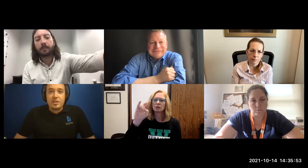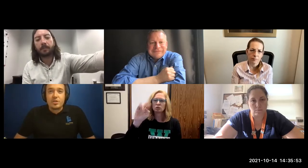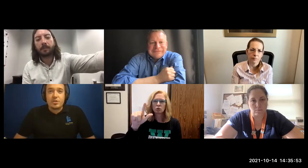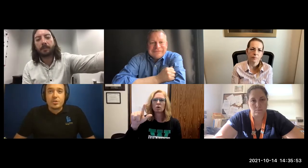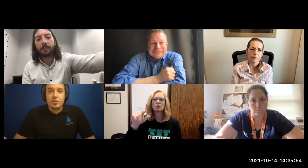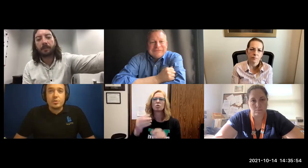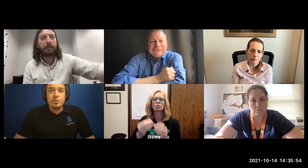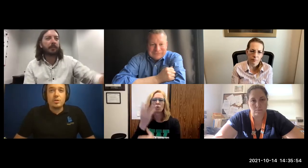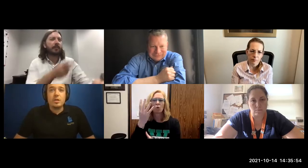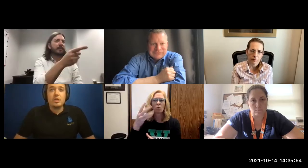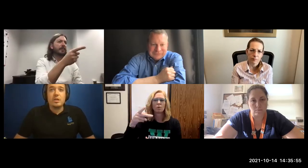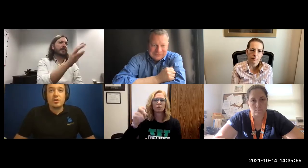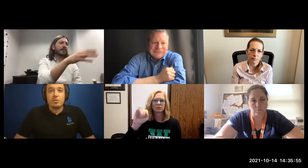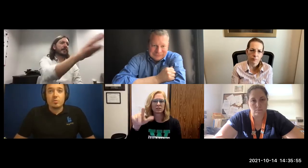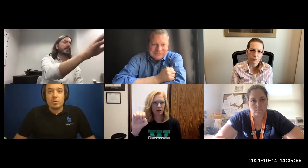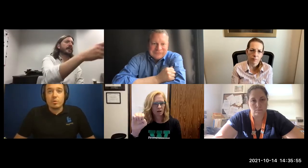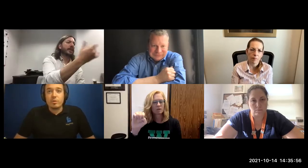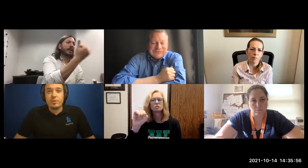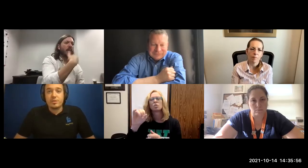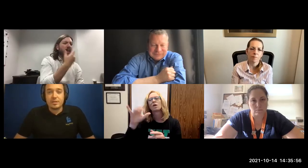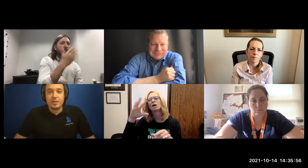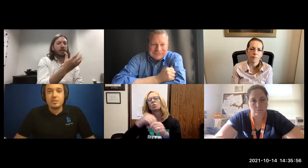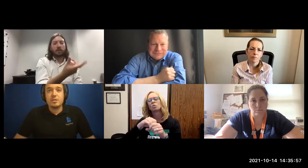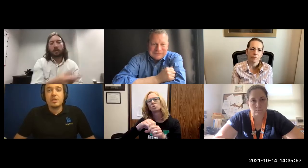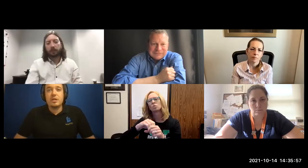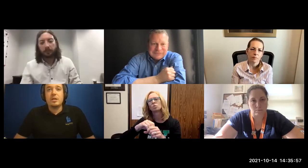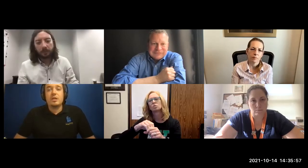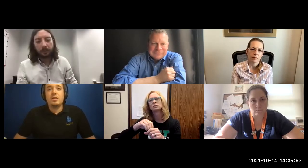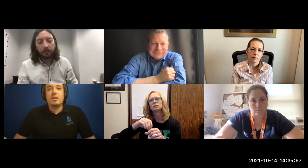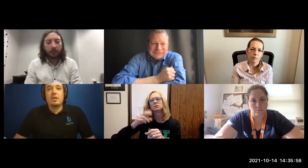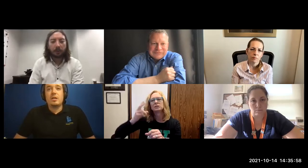percentiles in addition to conditional growth percentiles.